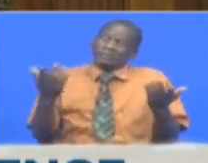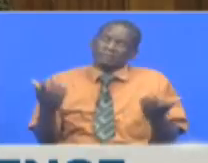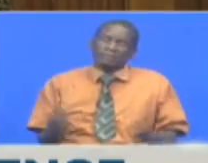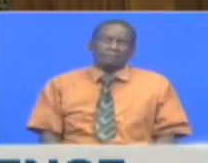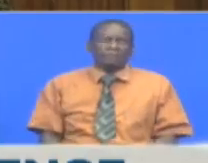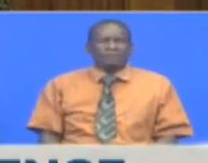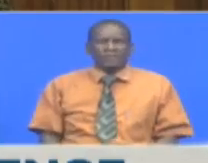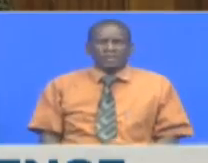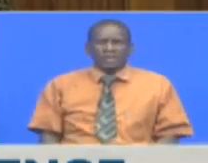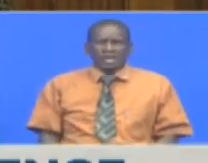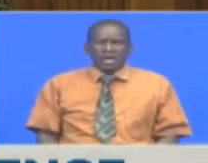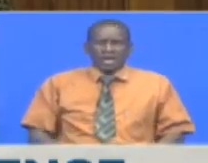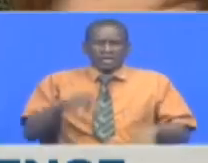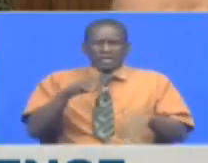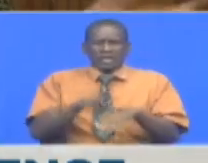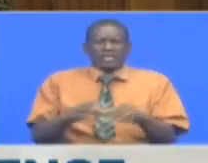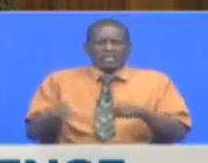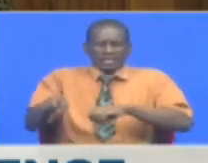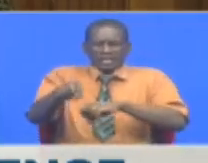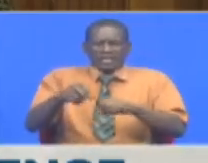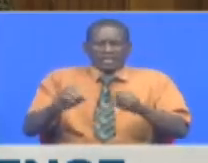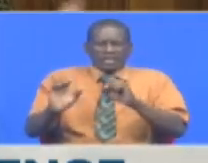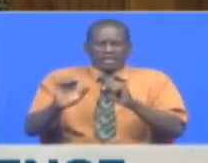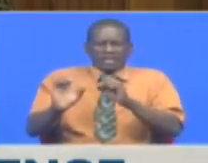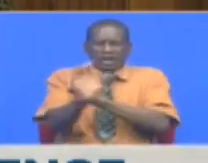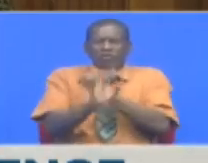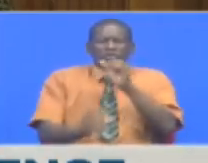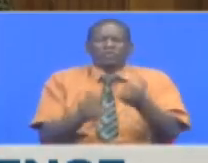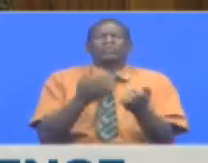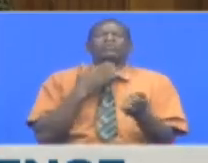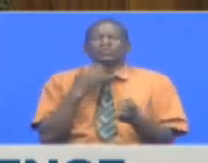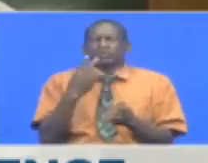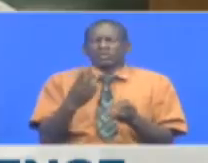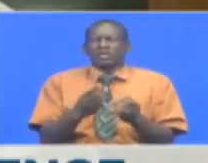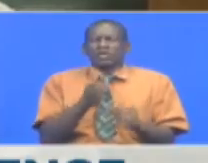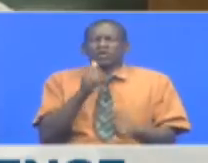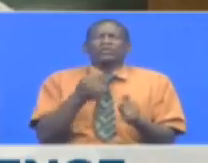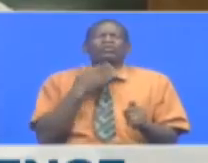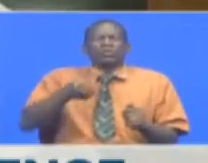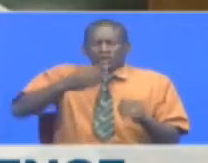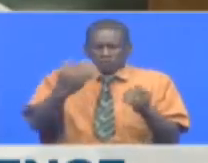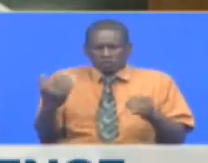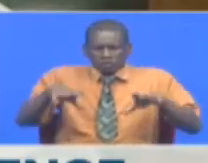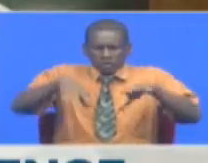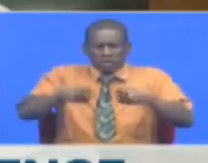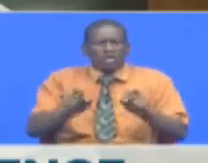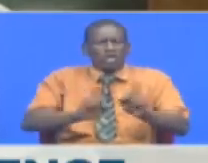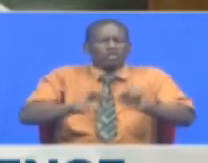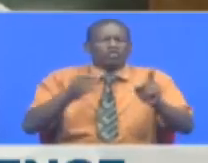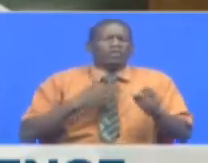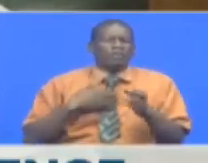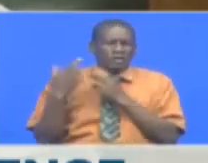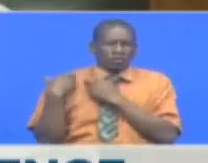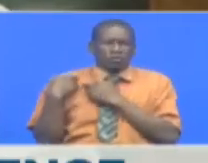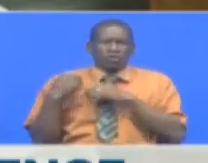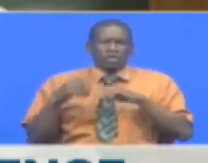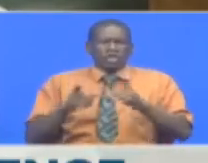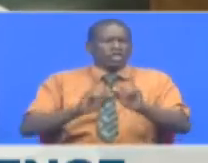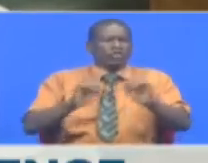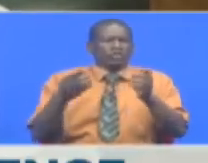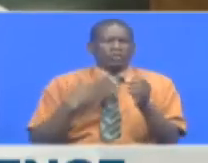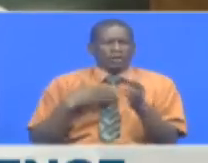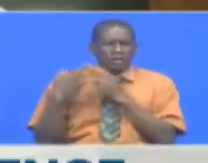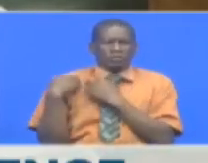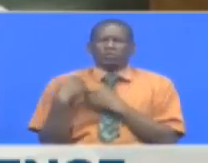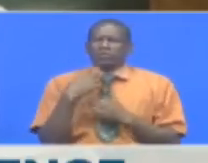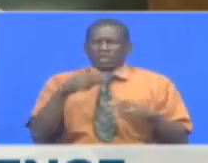get the Kenya that we want to see, that we want our children to inherit. It is not my duty, nor is it my responsibility to tell